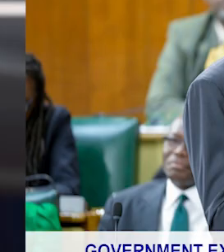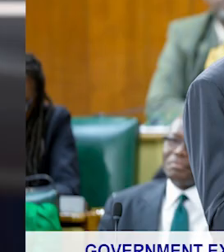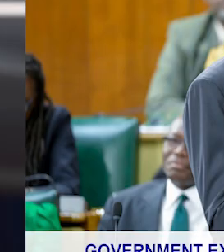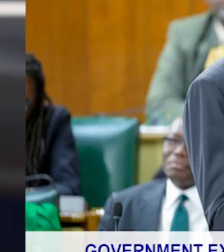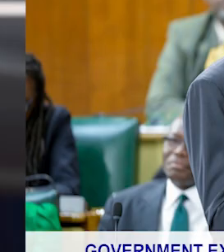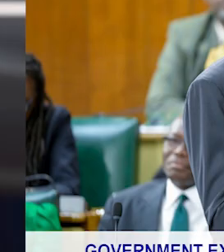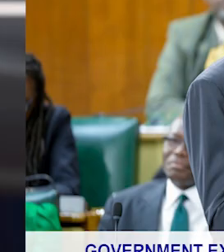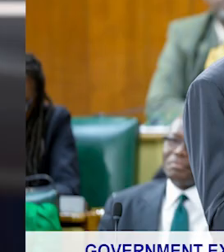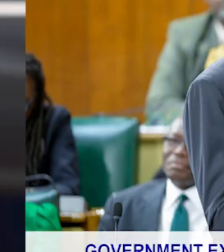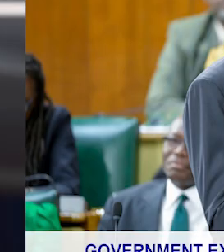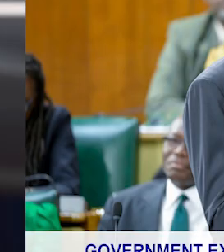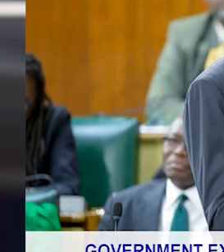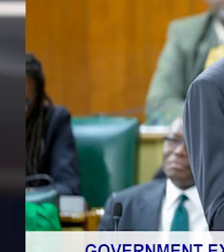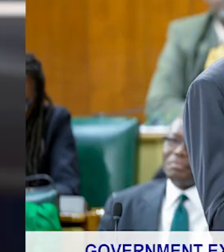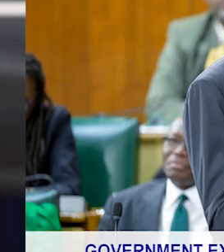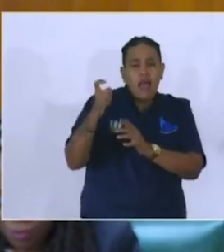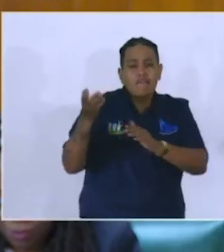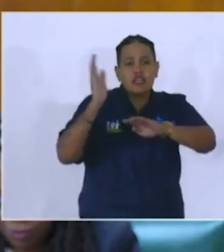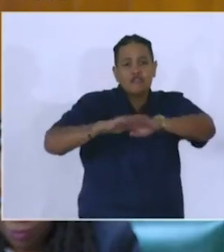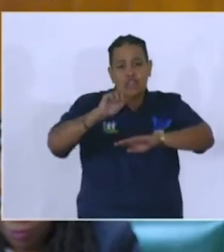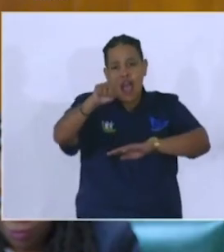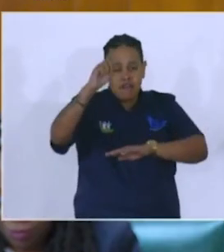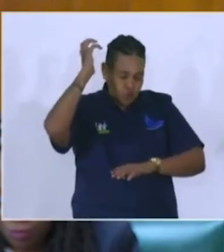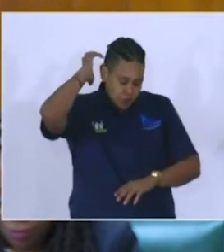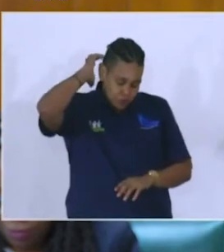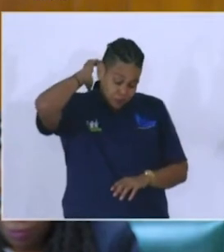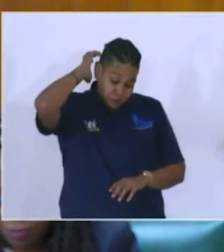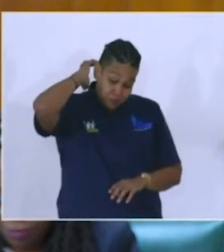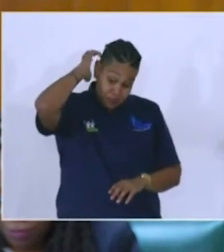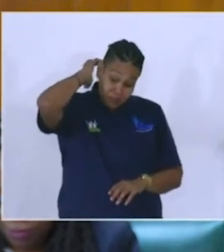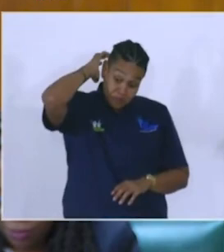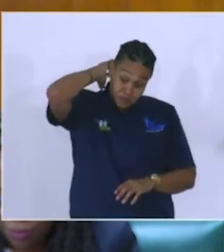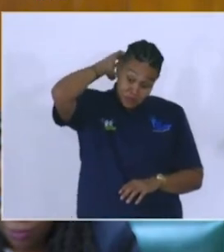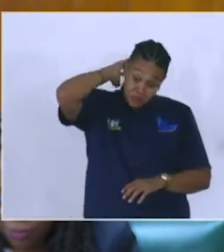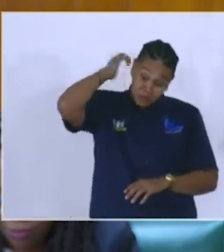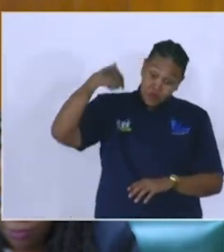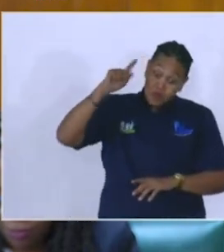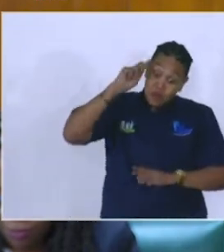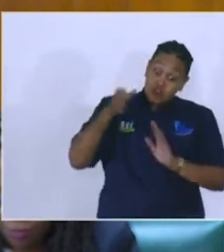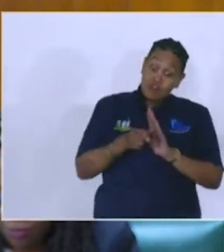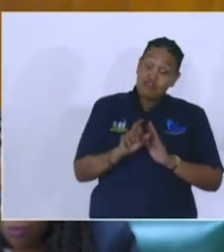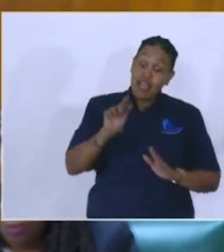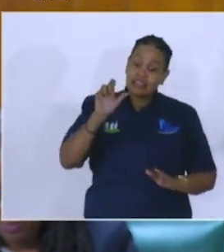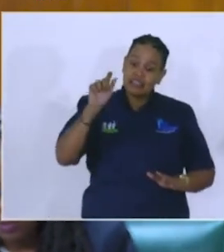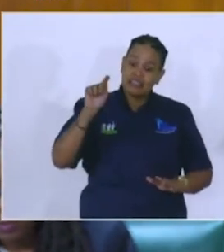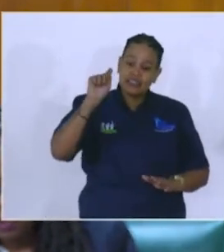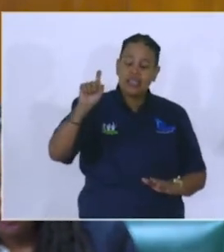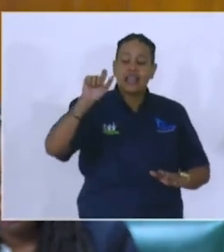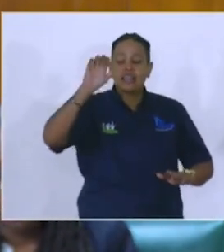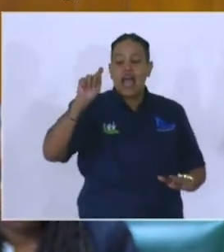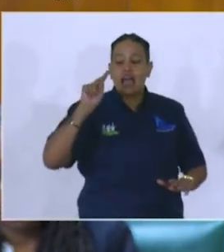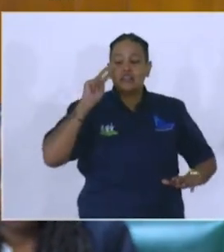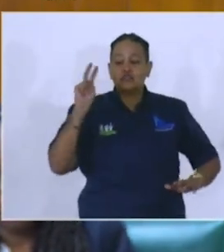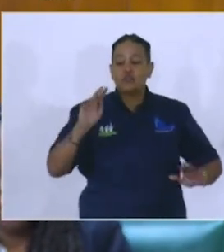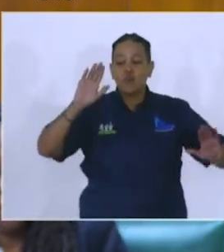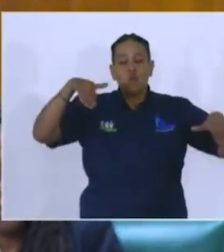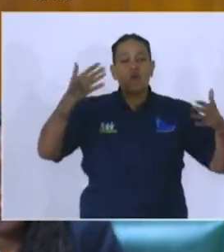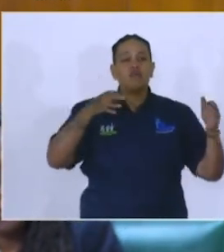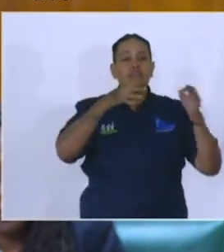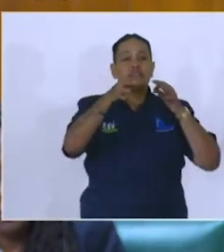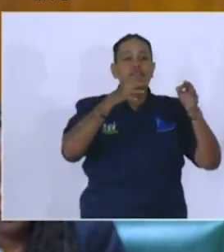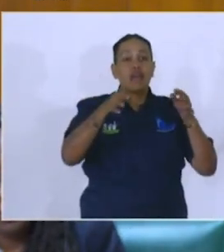commercial vehicles commonly used in farming. We will also revise the GCT Act to